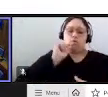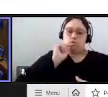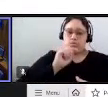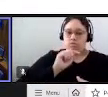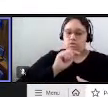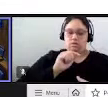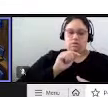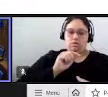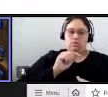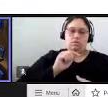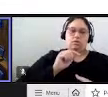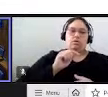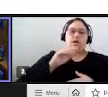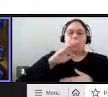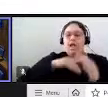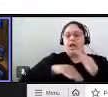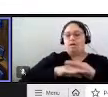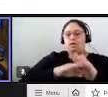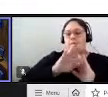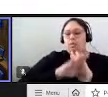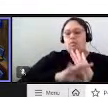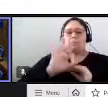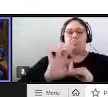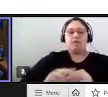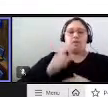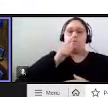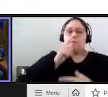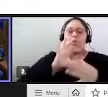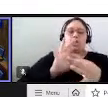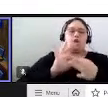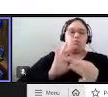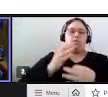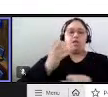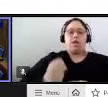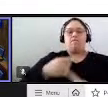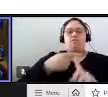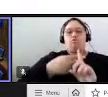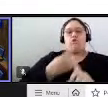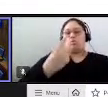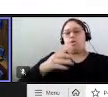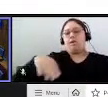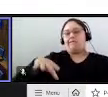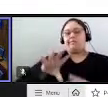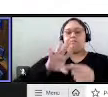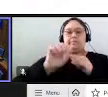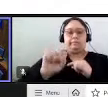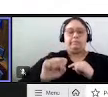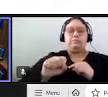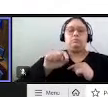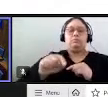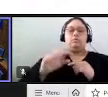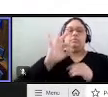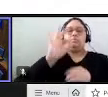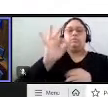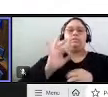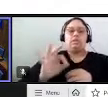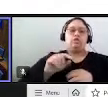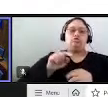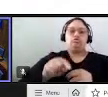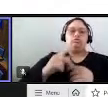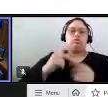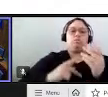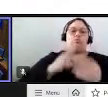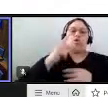quarter. Under Program 3, Public Engagement, there was 1 target that was not achieved: the percentage implementation of the project